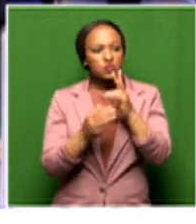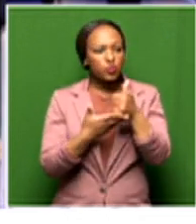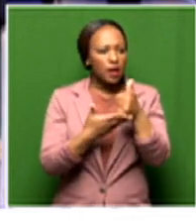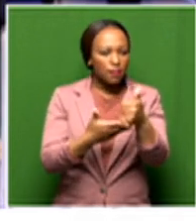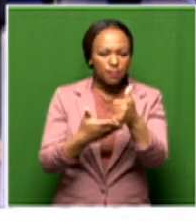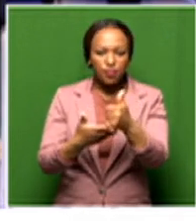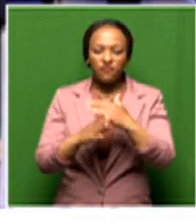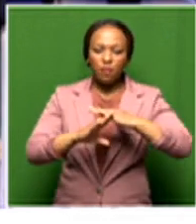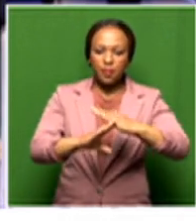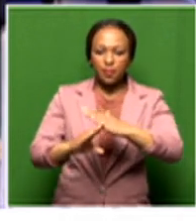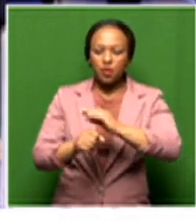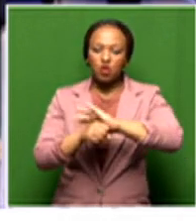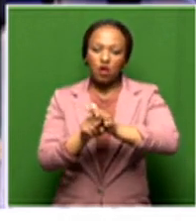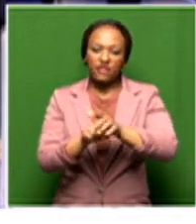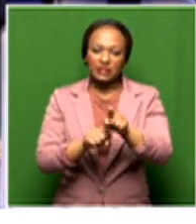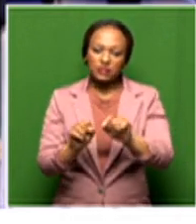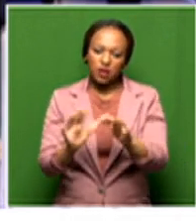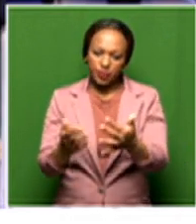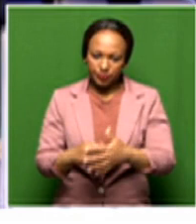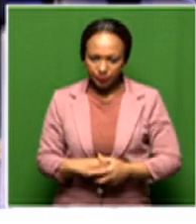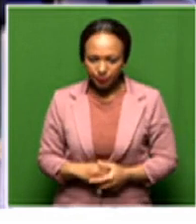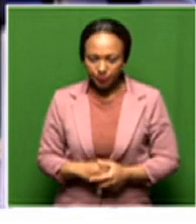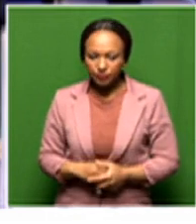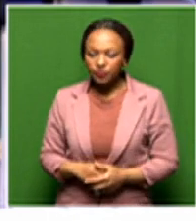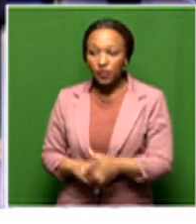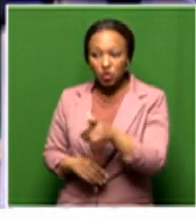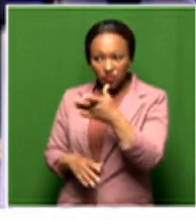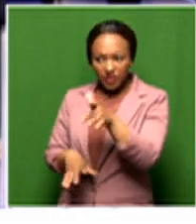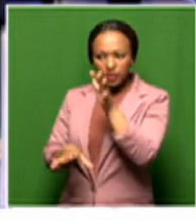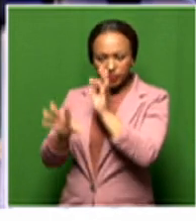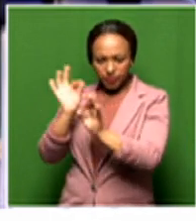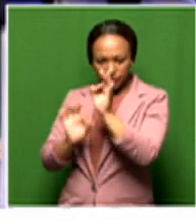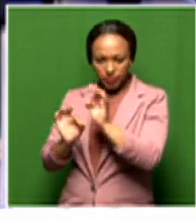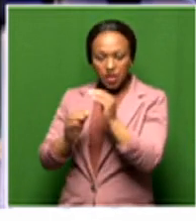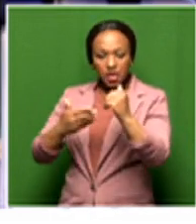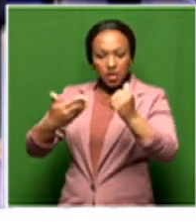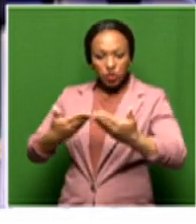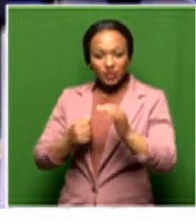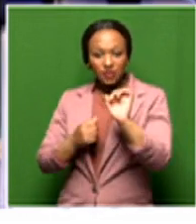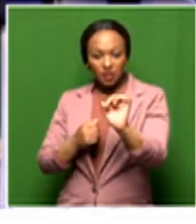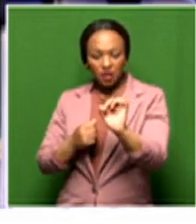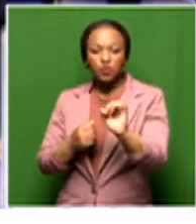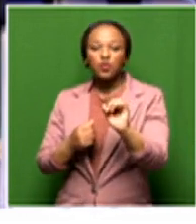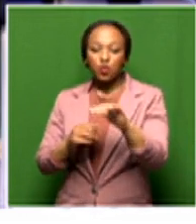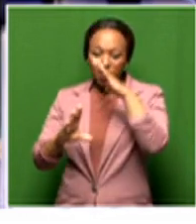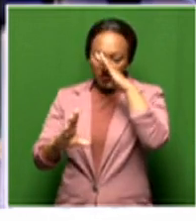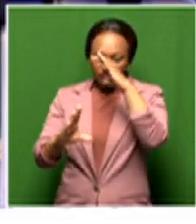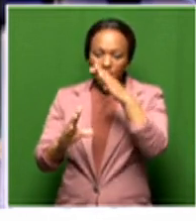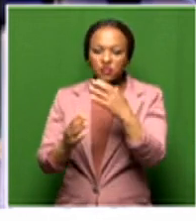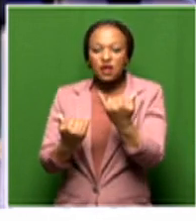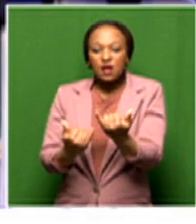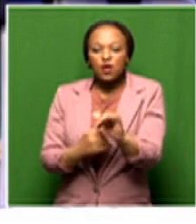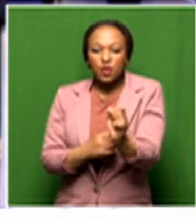to the COVID-19 pandemic. And as you've alluded to in your introduction, our focus areas